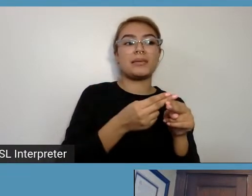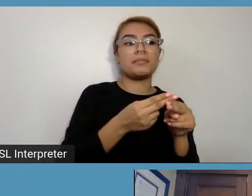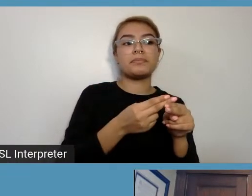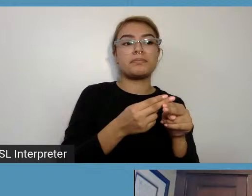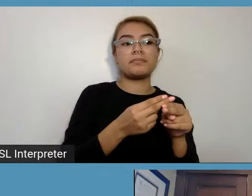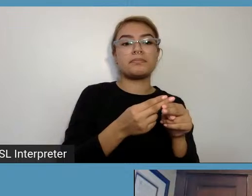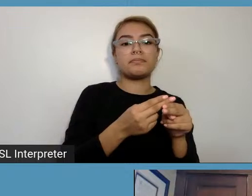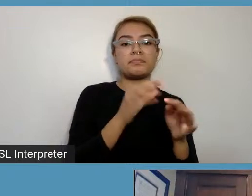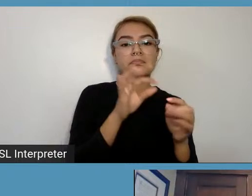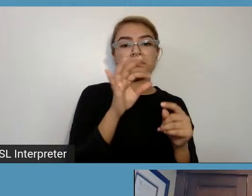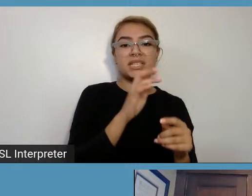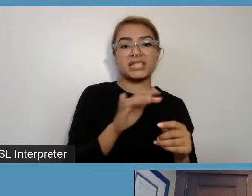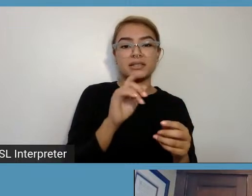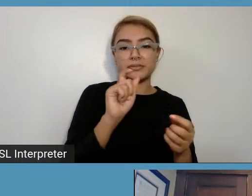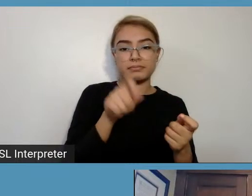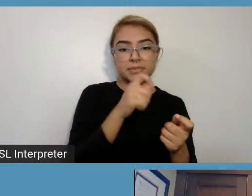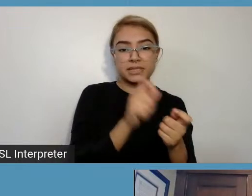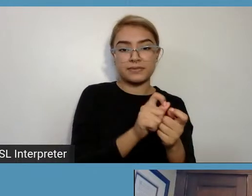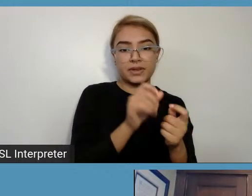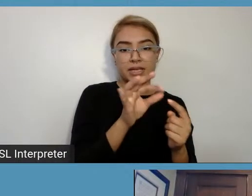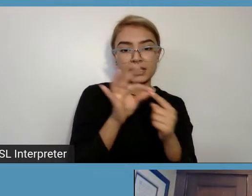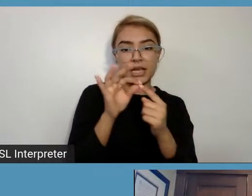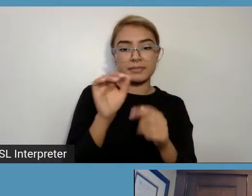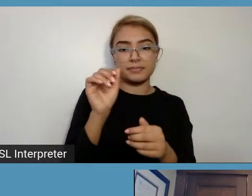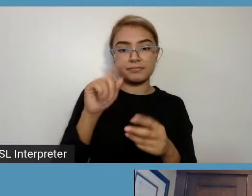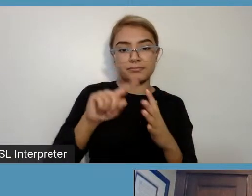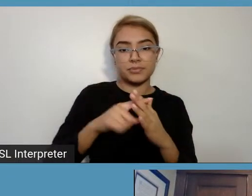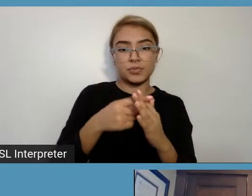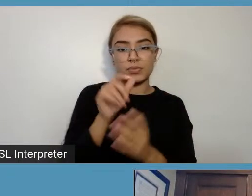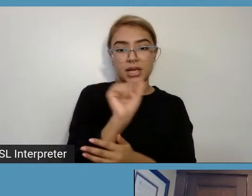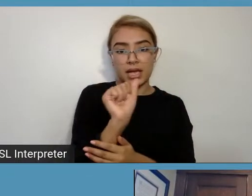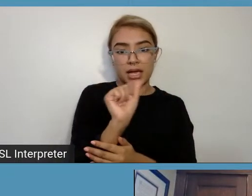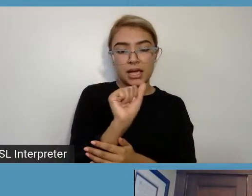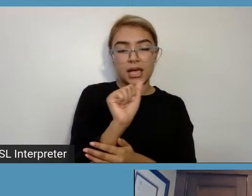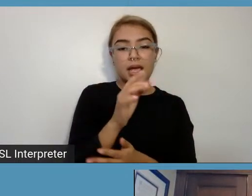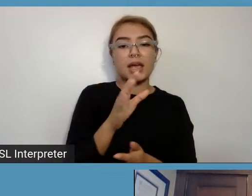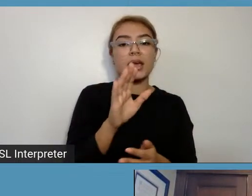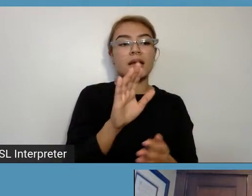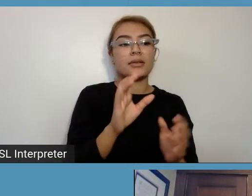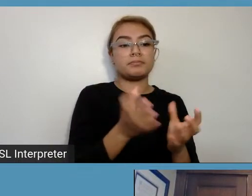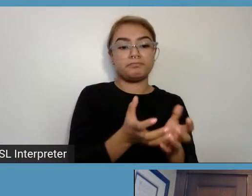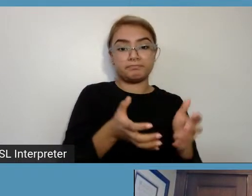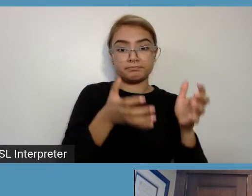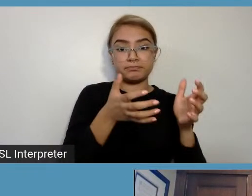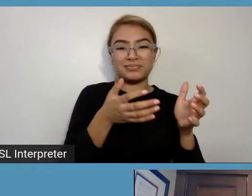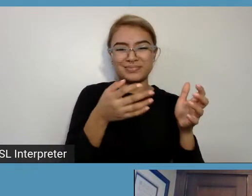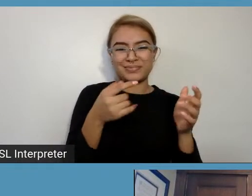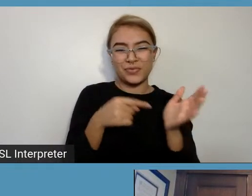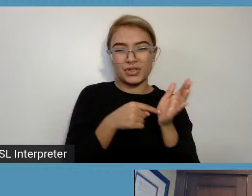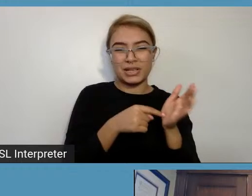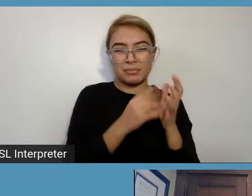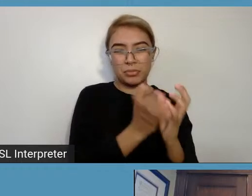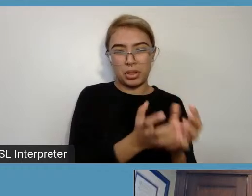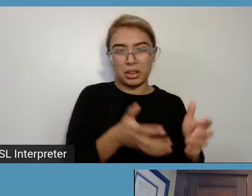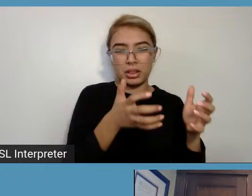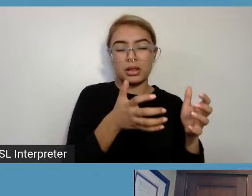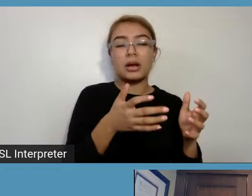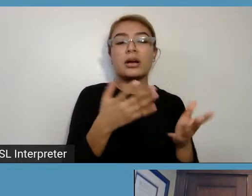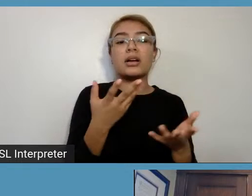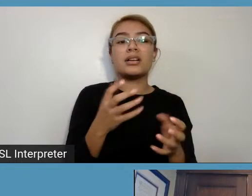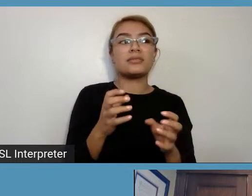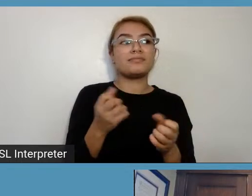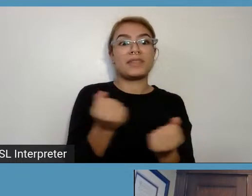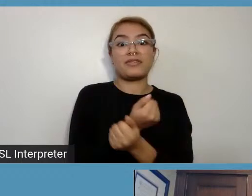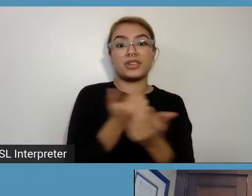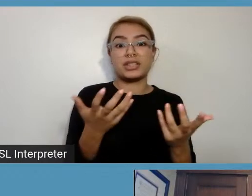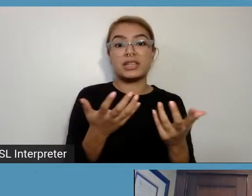used to say, or there was a bowl, it wasn't that basket, there was a bowl that said Anasazi basket. Well, and everything when I first came to the museum